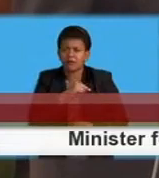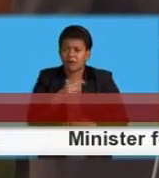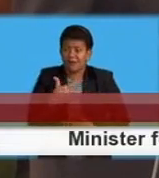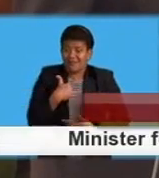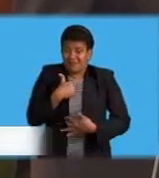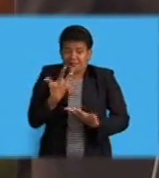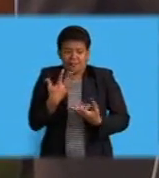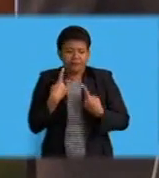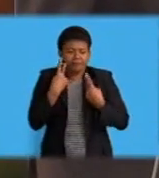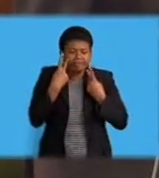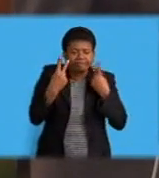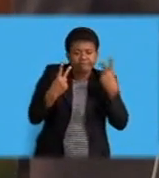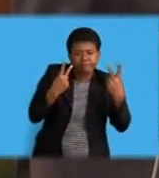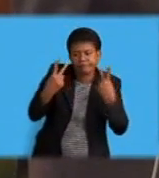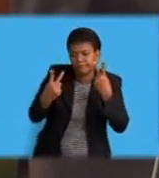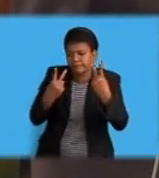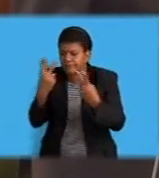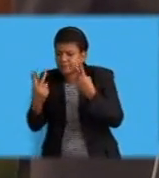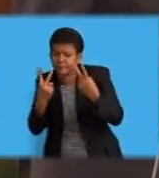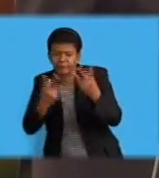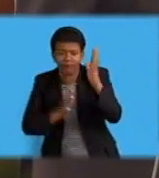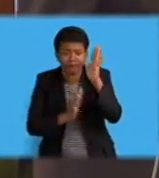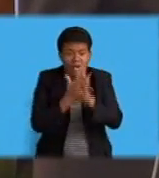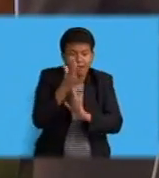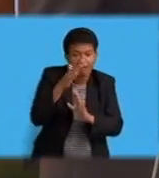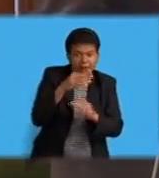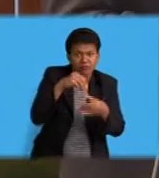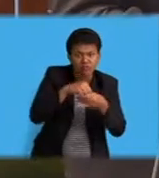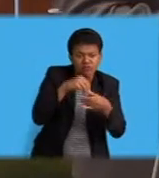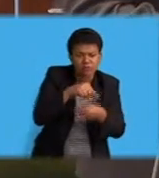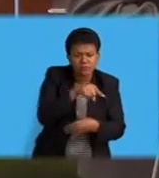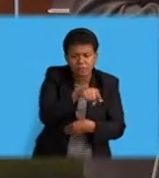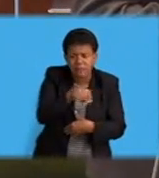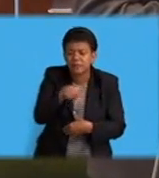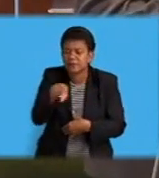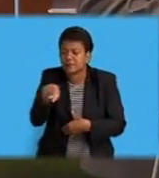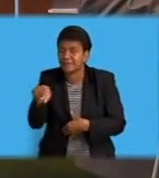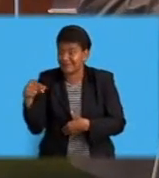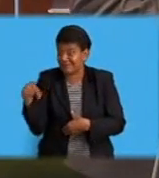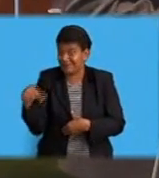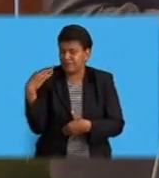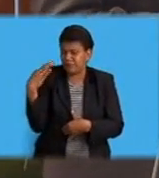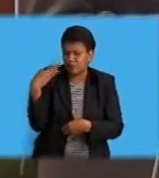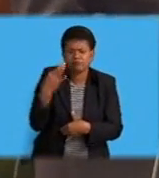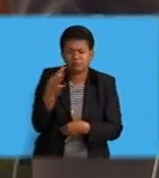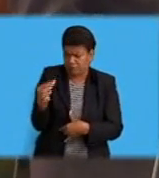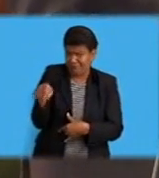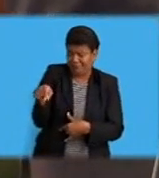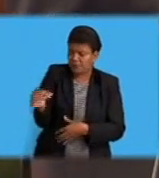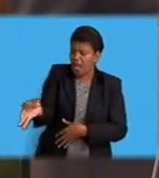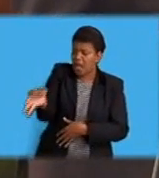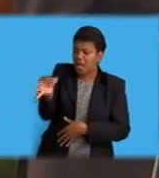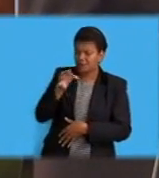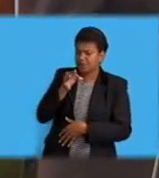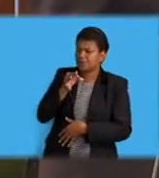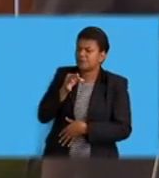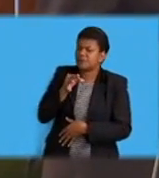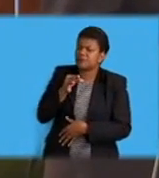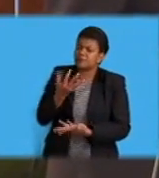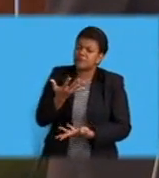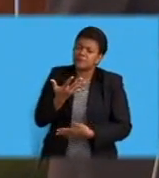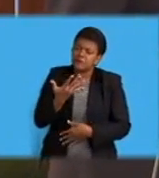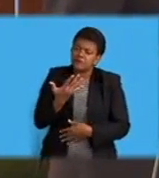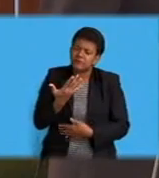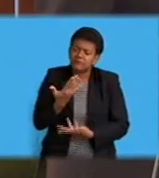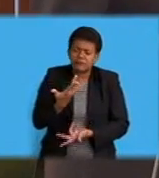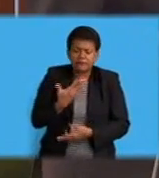volunteer firefighters requested me if I can look into their salaries, and thereafter I requested the